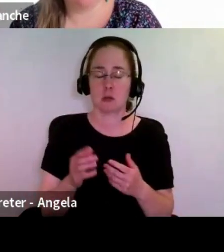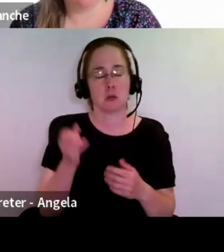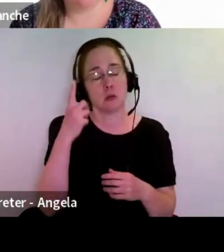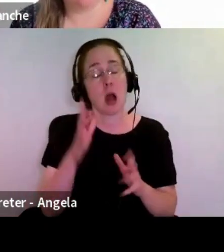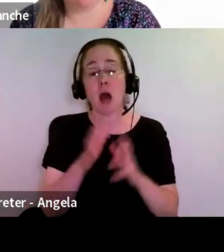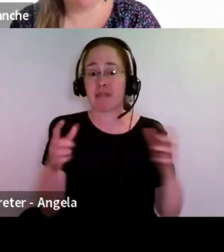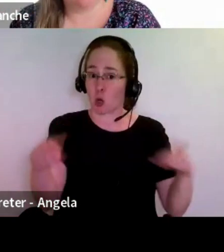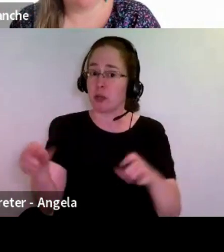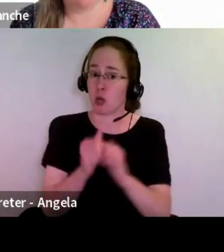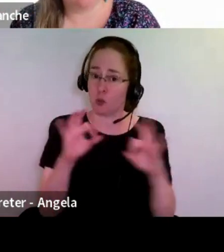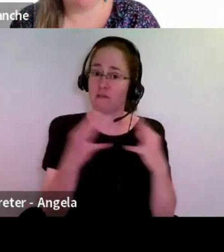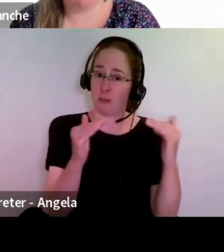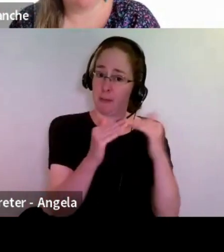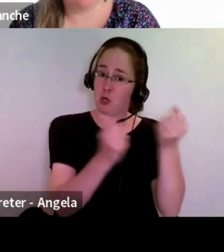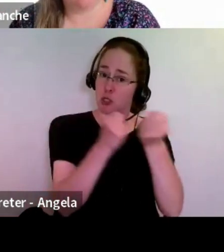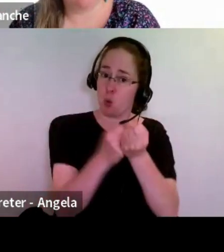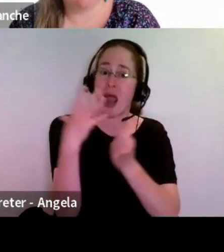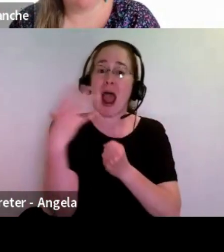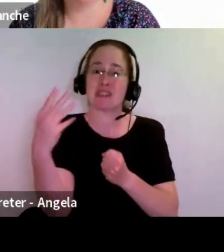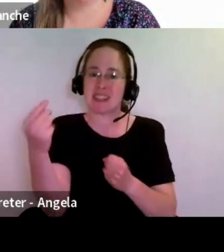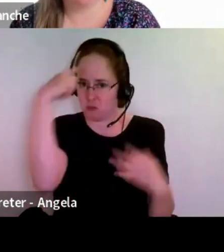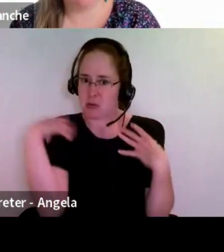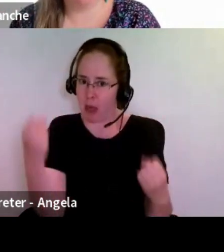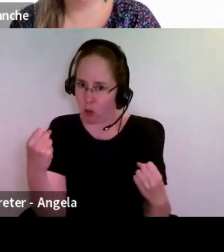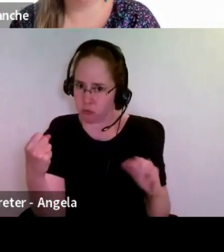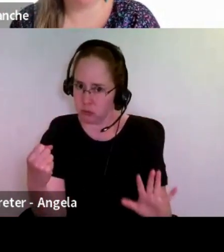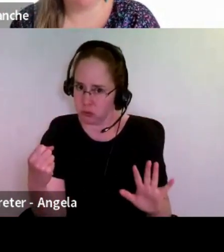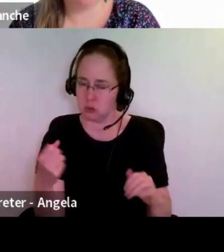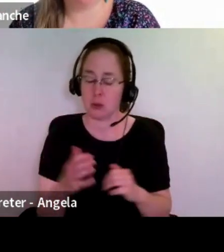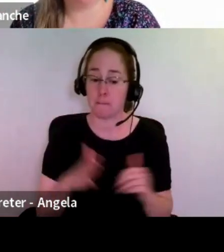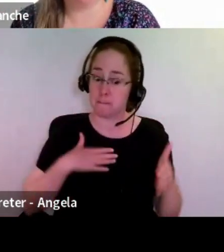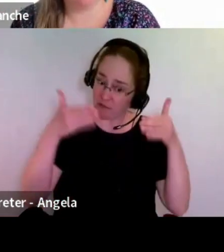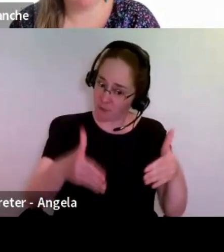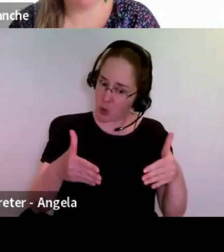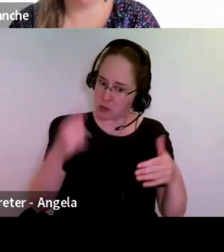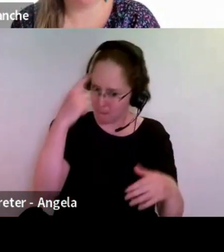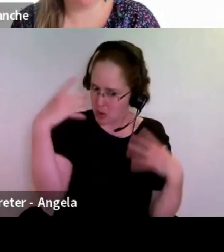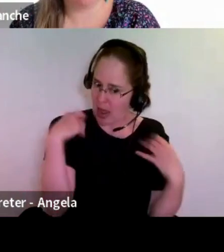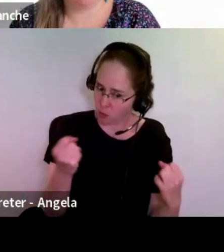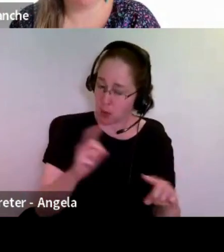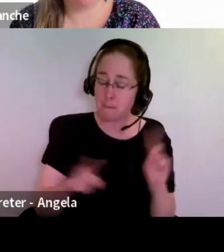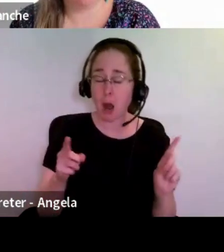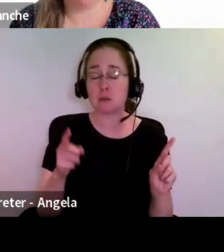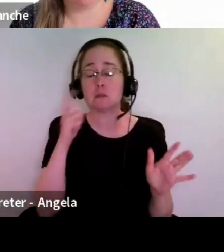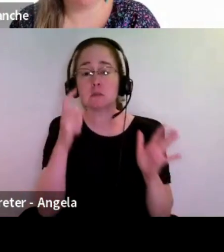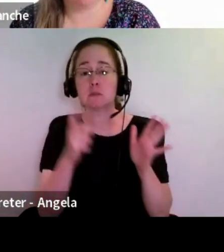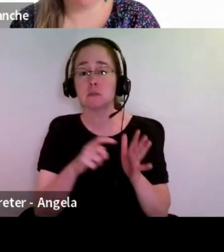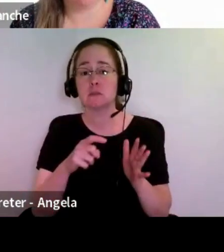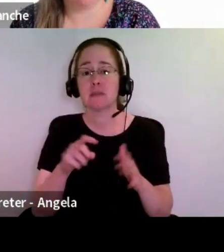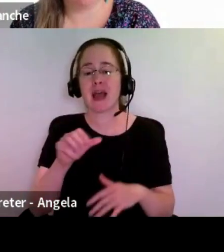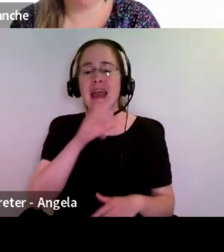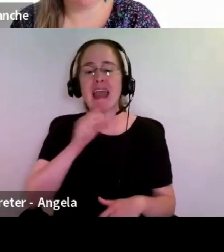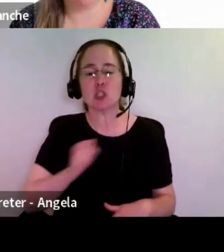going on in family peer support outside of mental health. So my focus has been on mental health, but if you look at